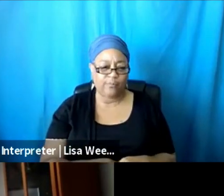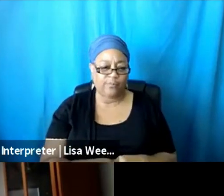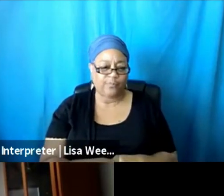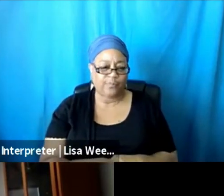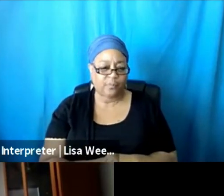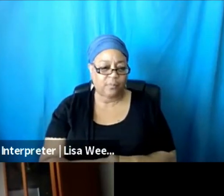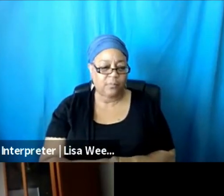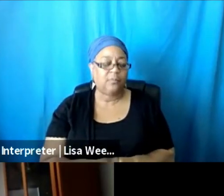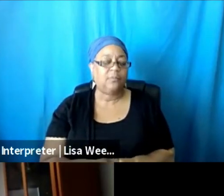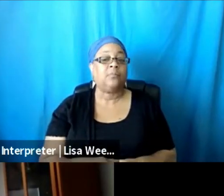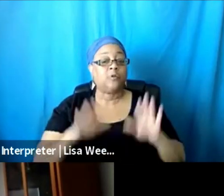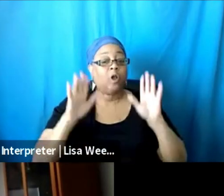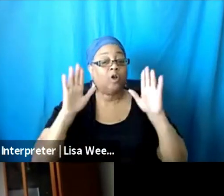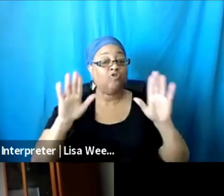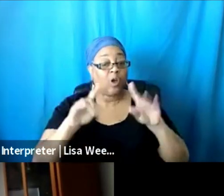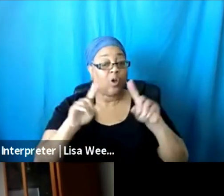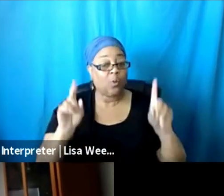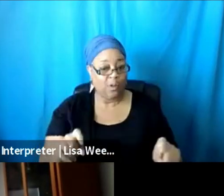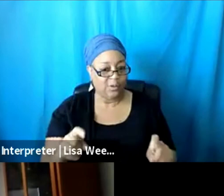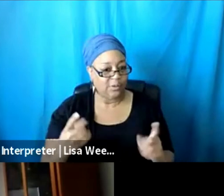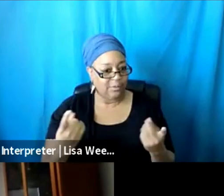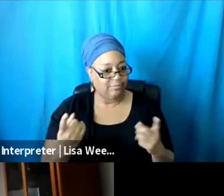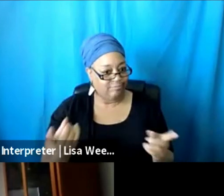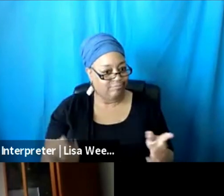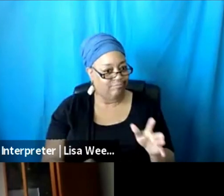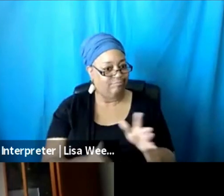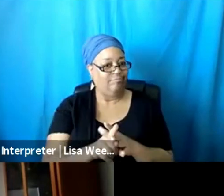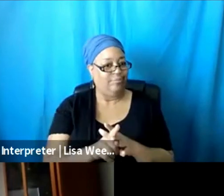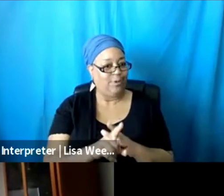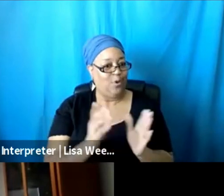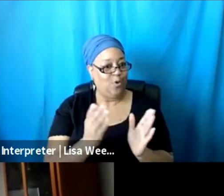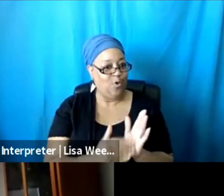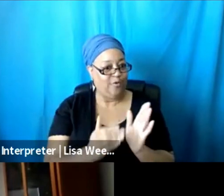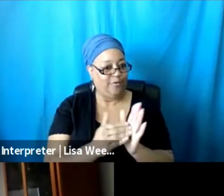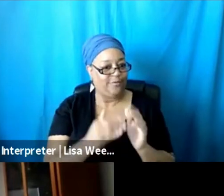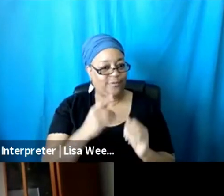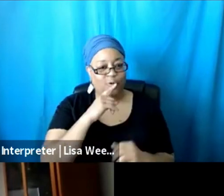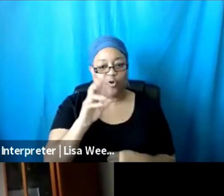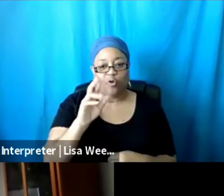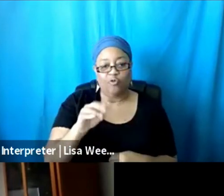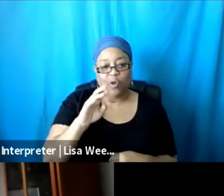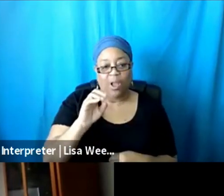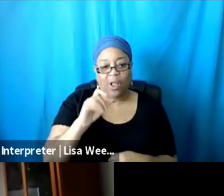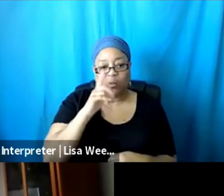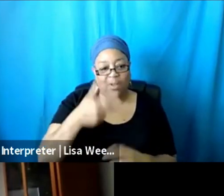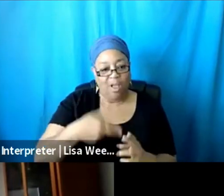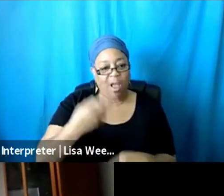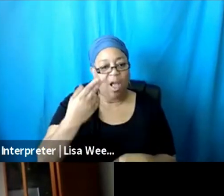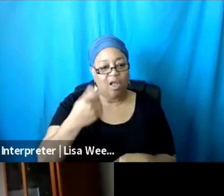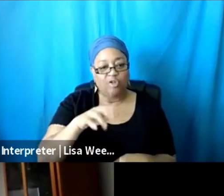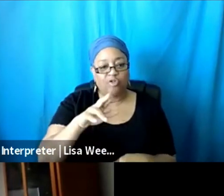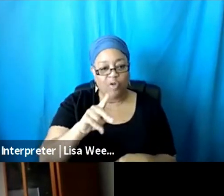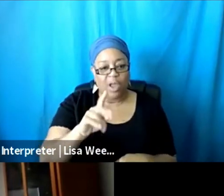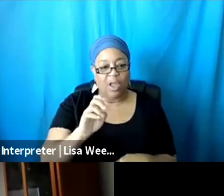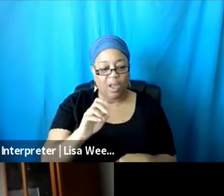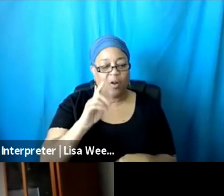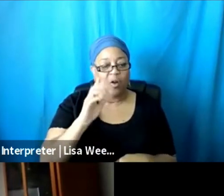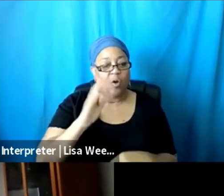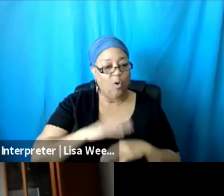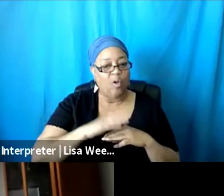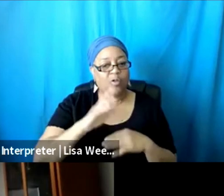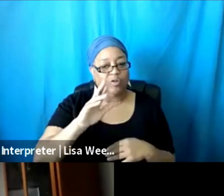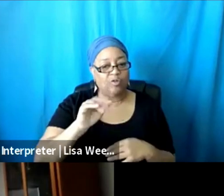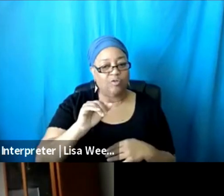Sure, great question, and we get it a lot. Because rail was our highest grade in the 2021 report card. So it is